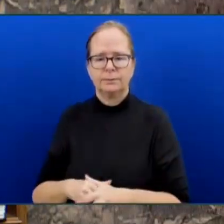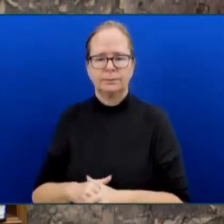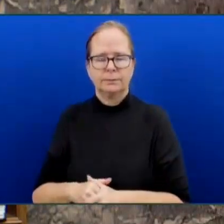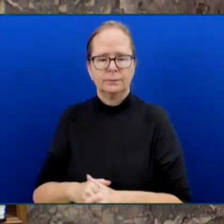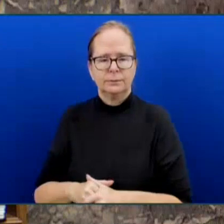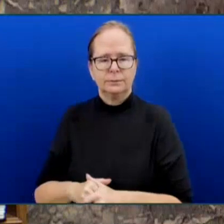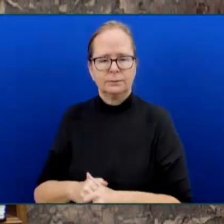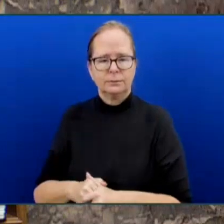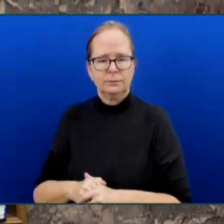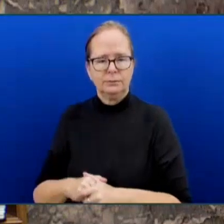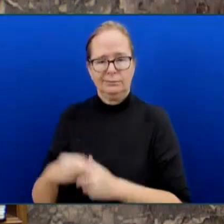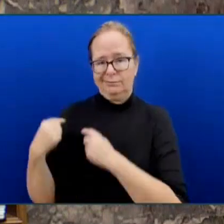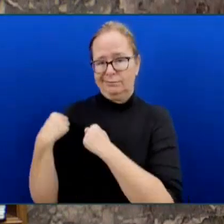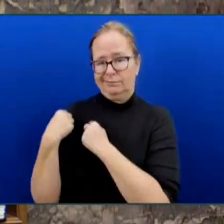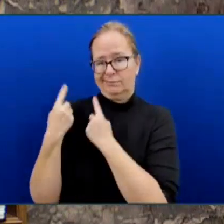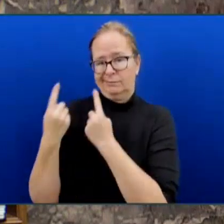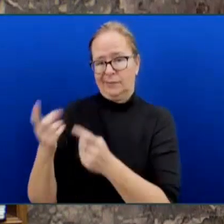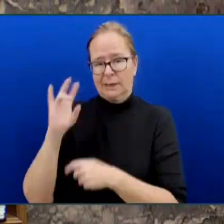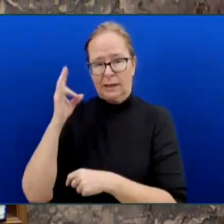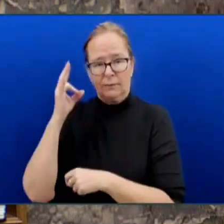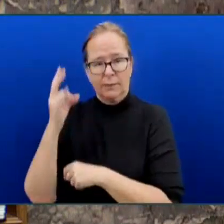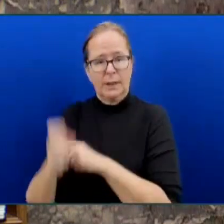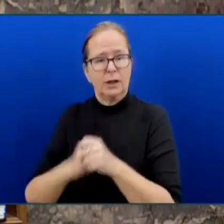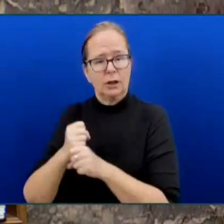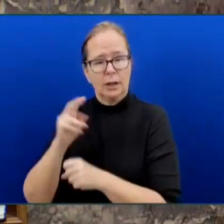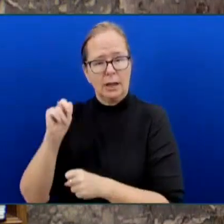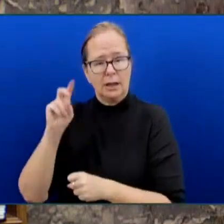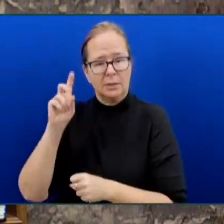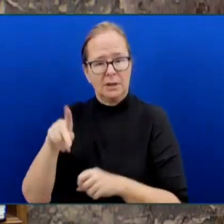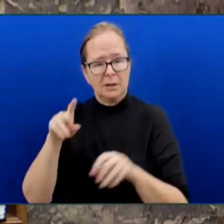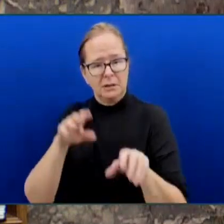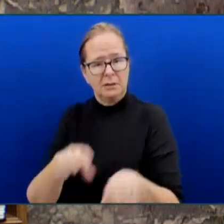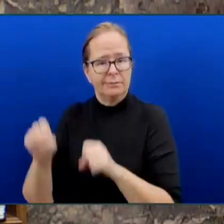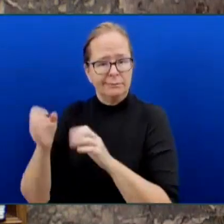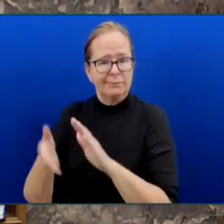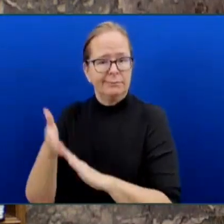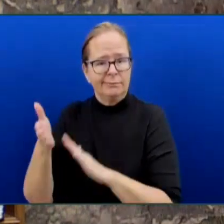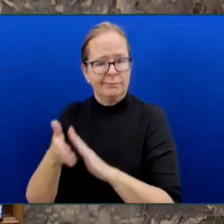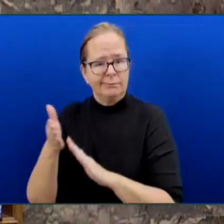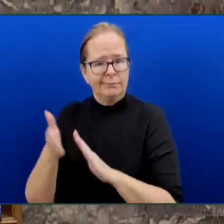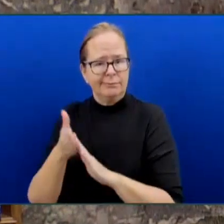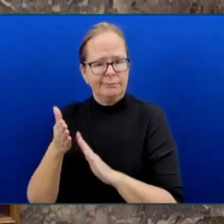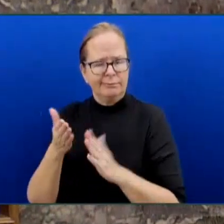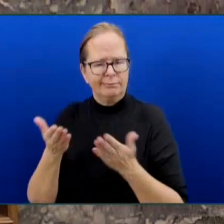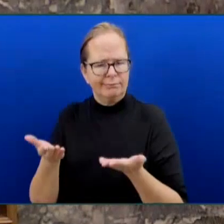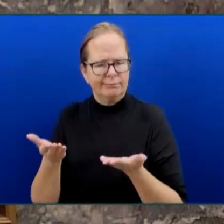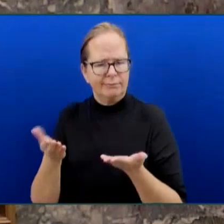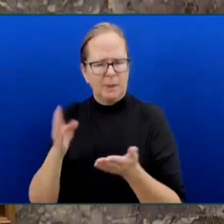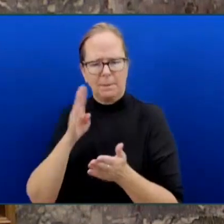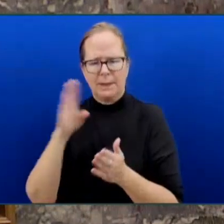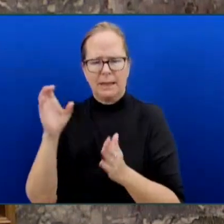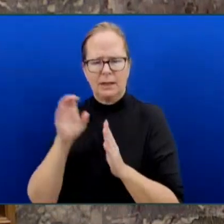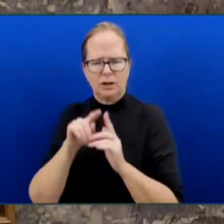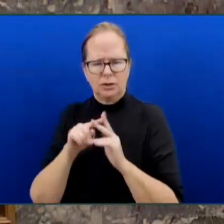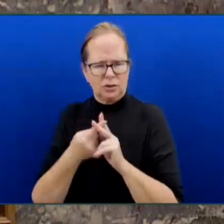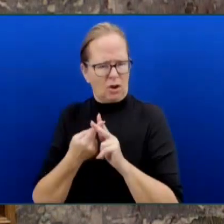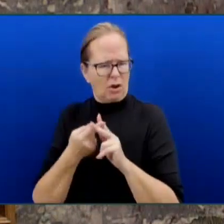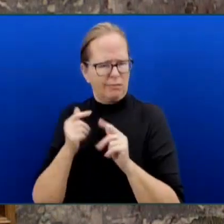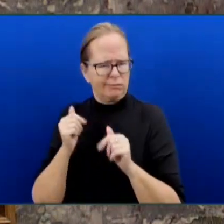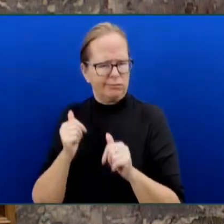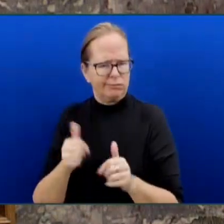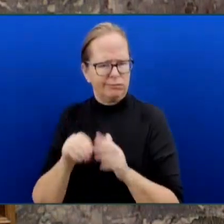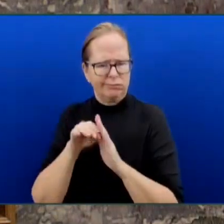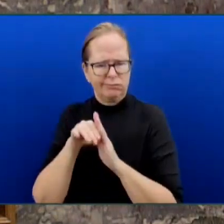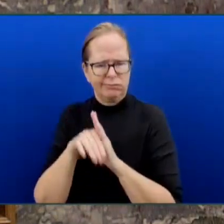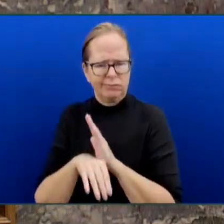British Columbia is now recognized as the most unaffordable province in the entire country. Highest housing and gas